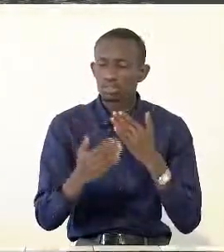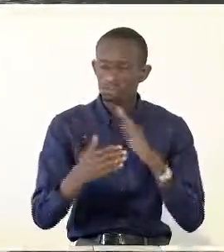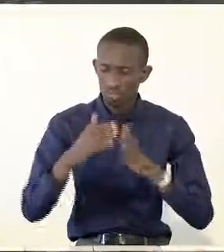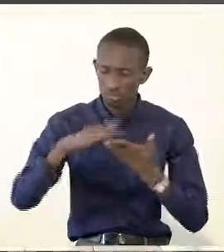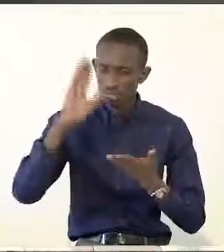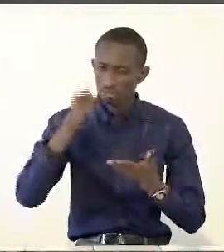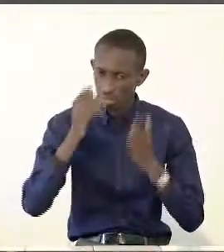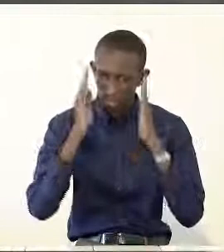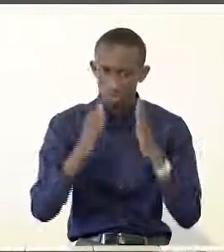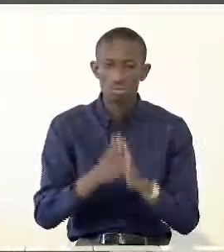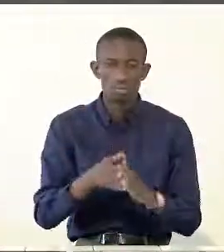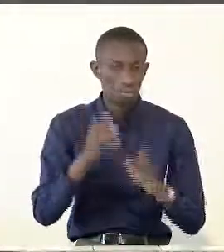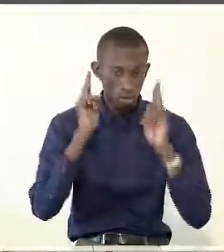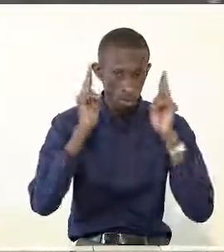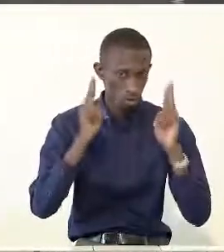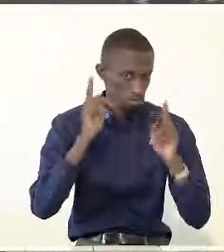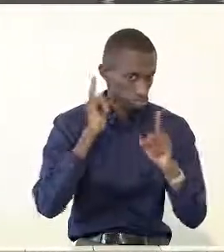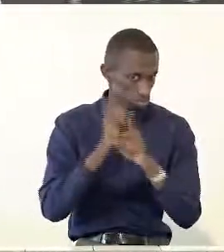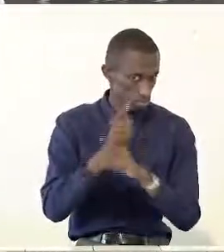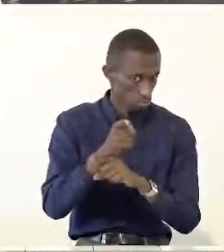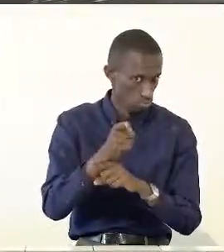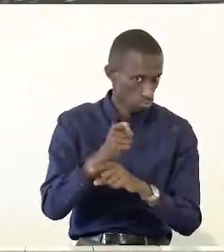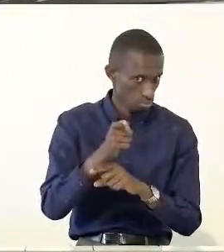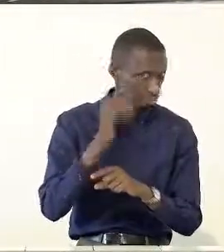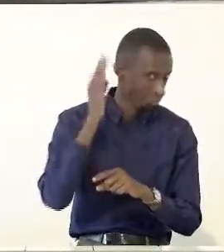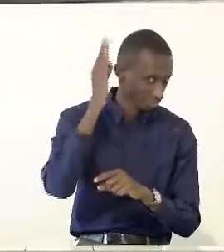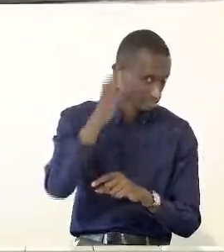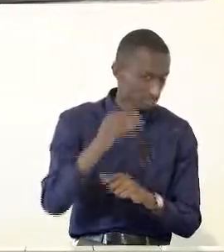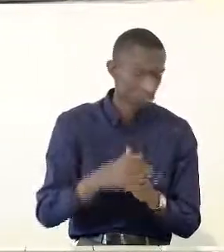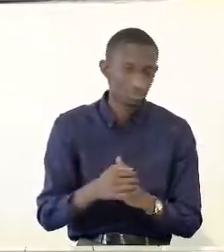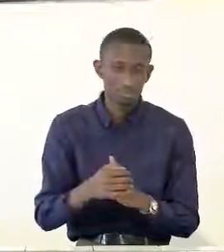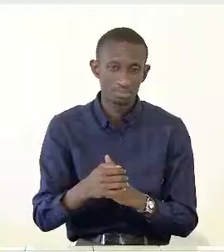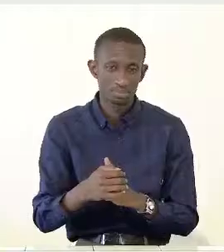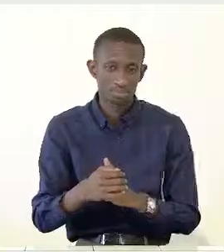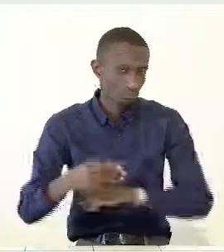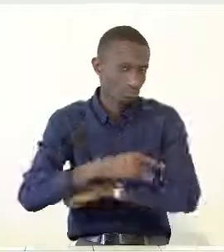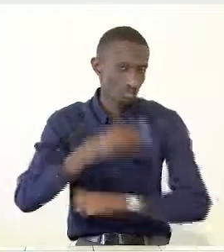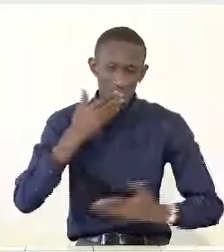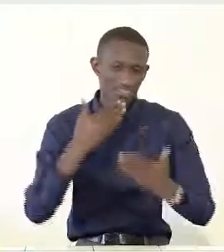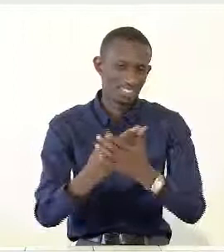I hope to meet you next time. Have a nice day.